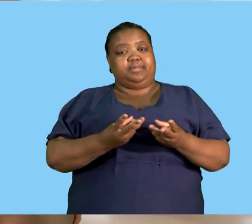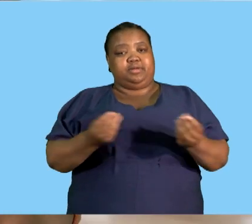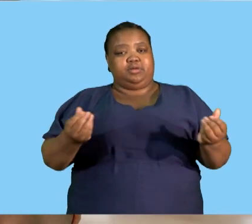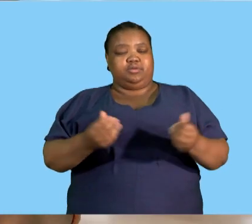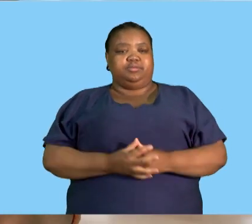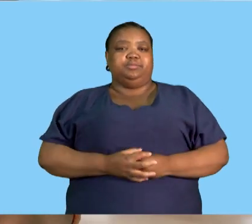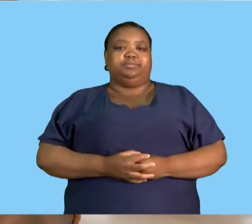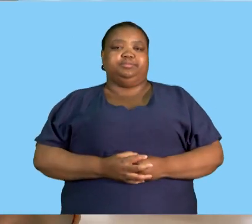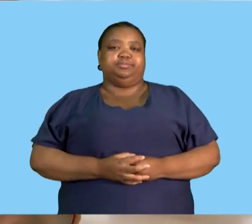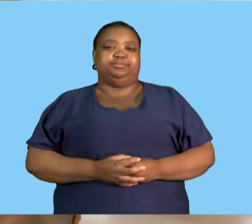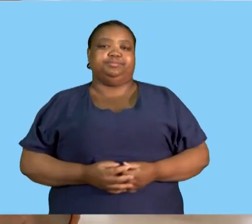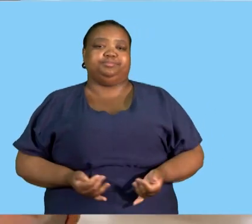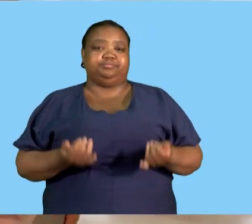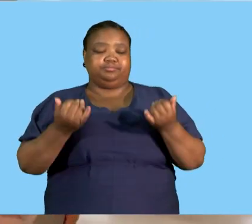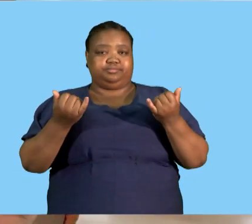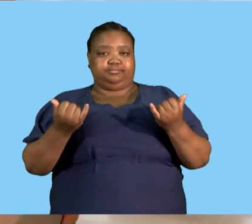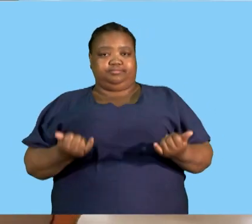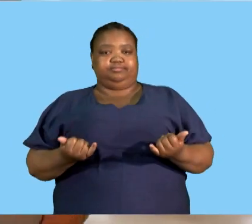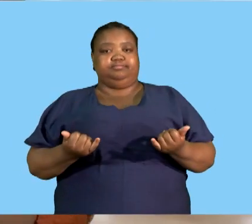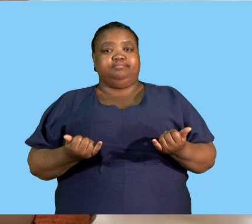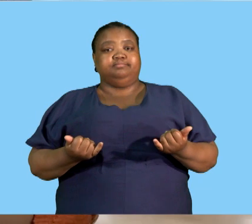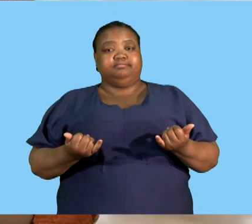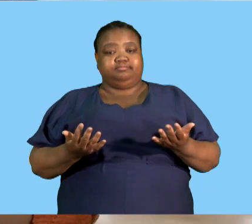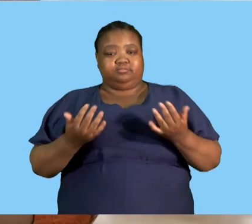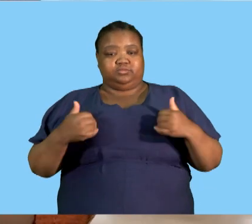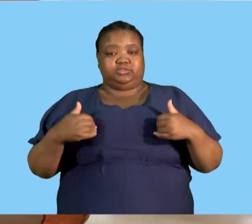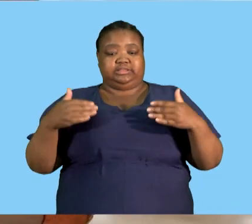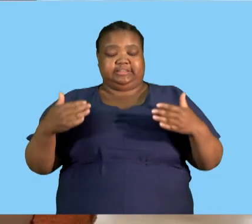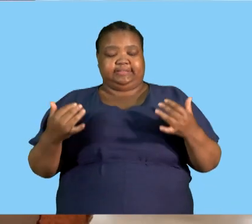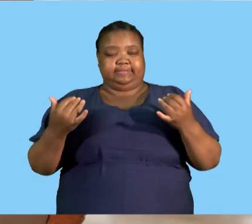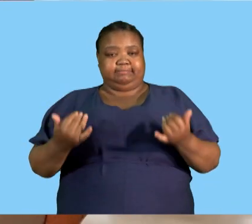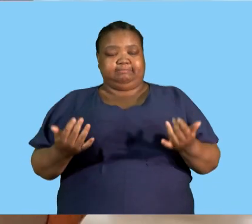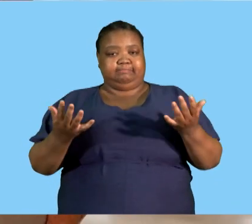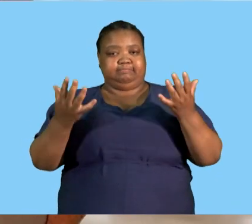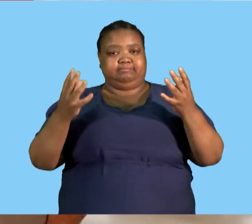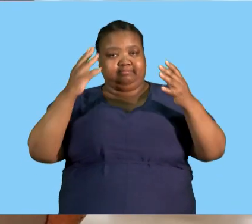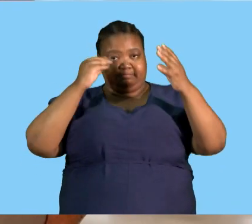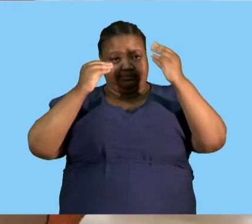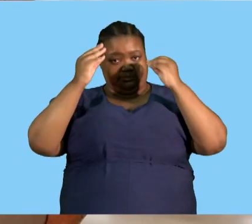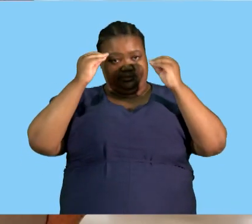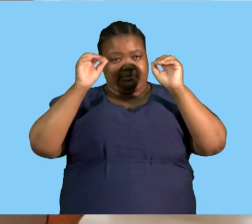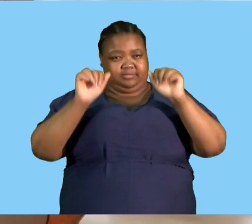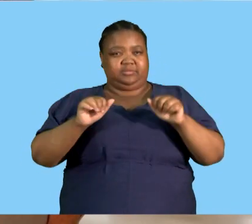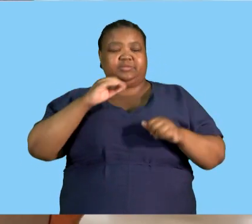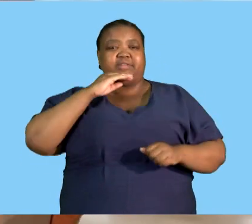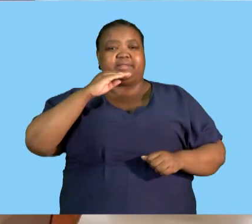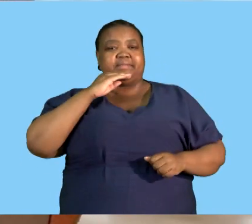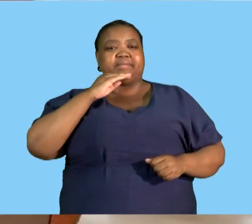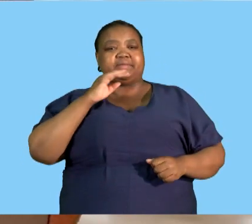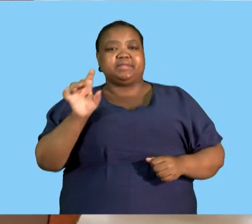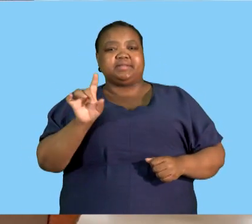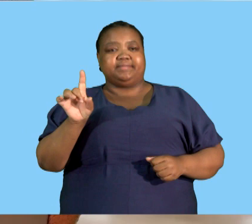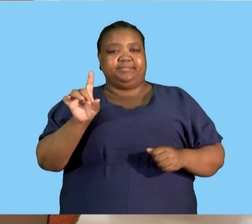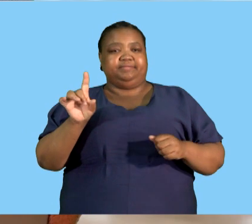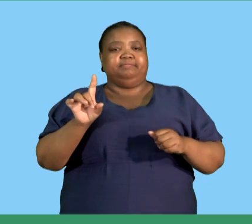lesson. Right, so we're going to start with our concept map, a journey that we have to take together for this lesson.